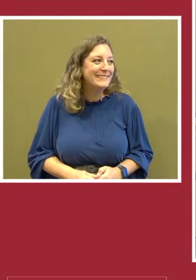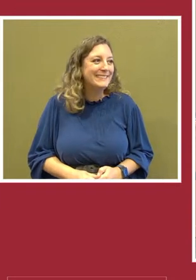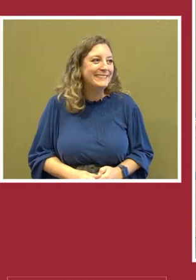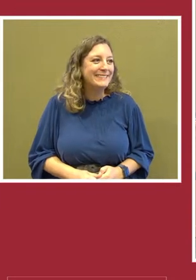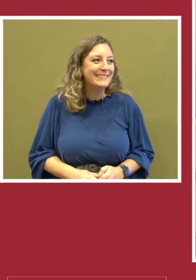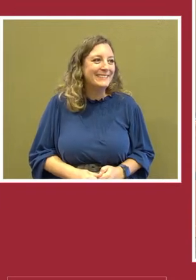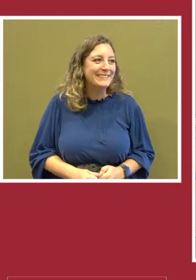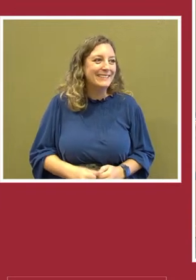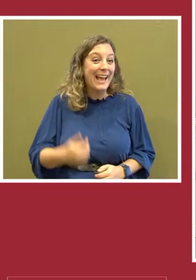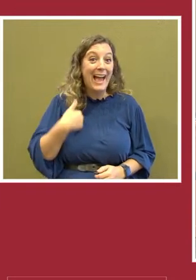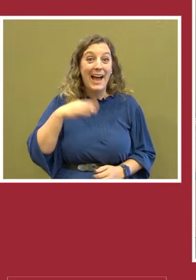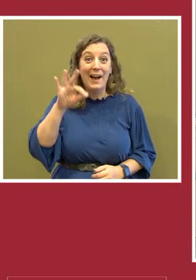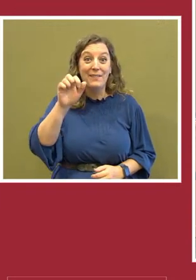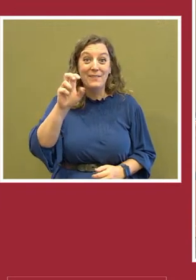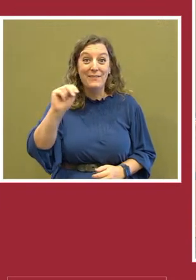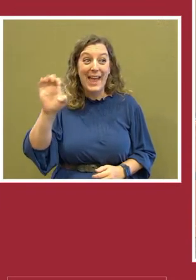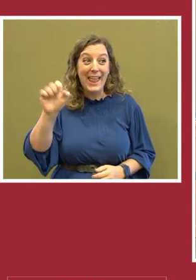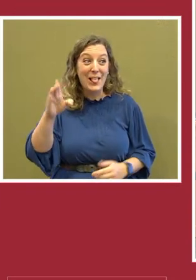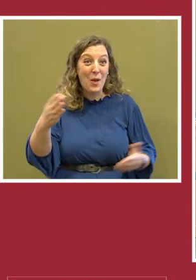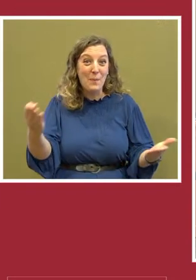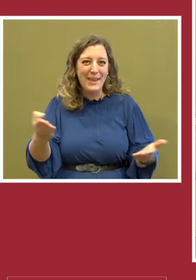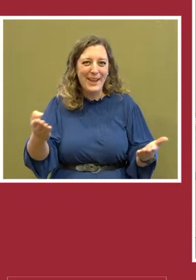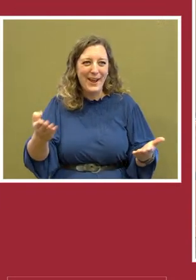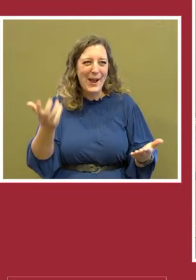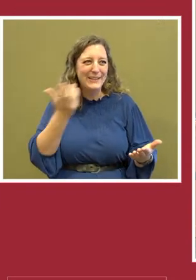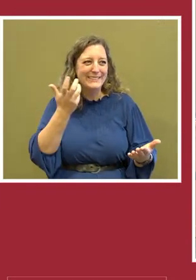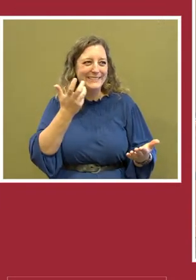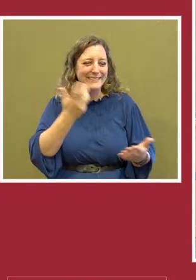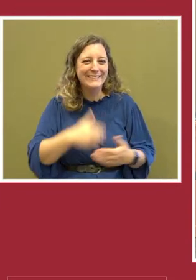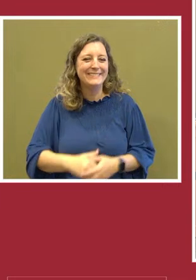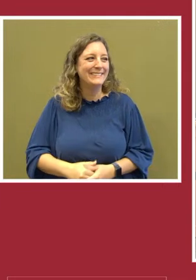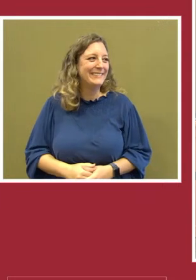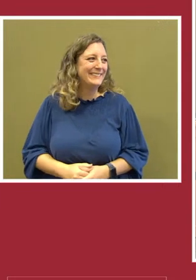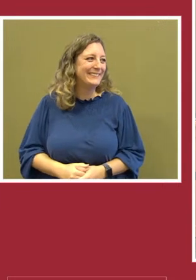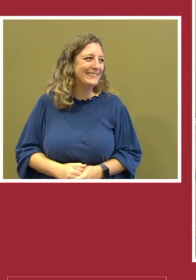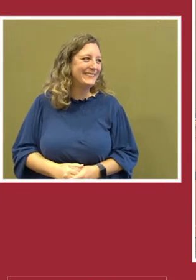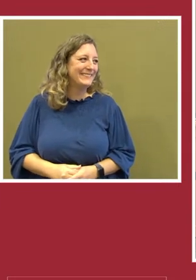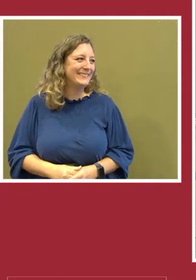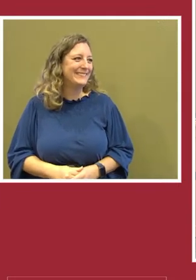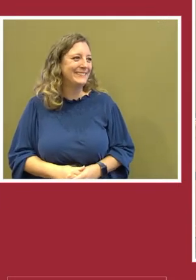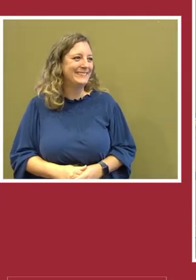We have a fan club in the house. All right.